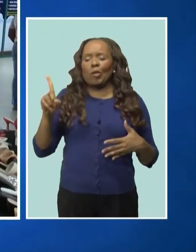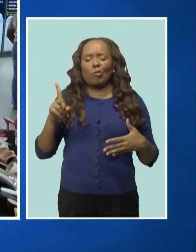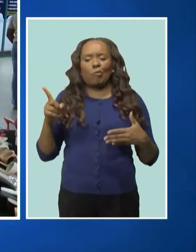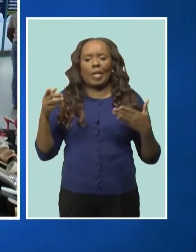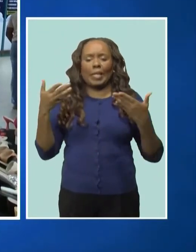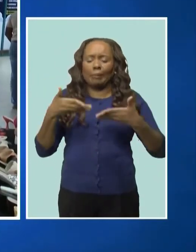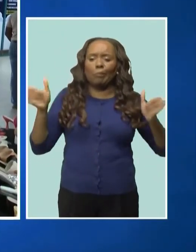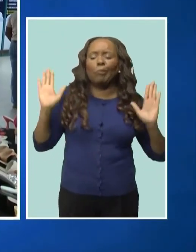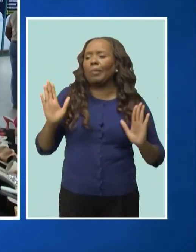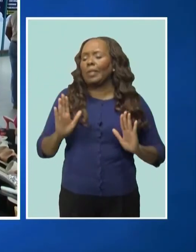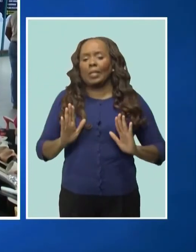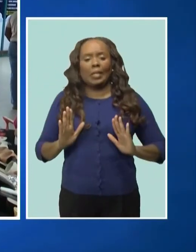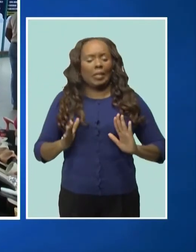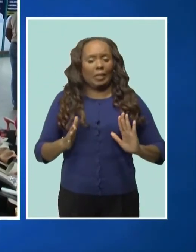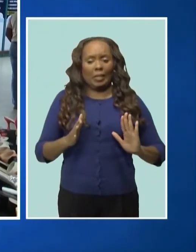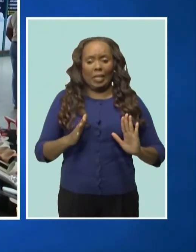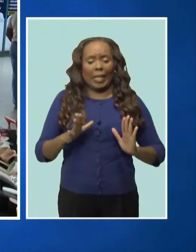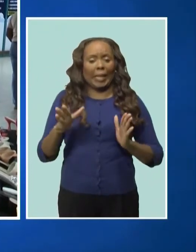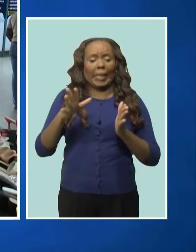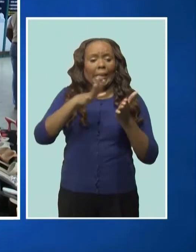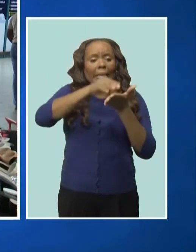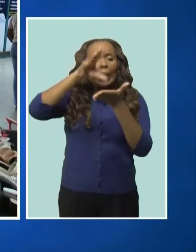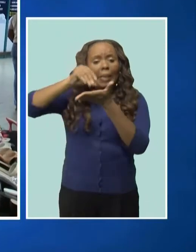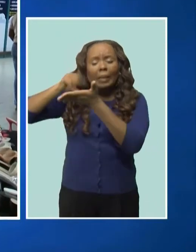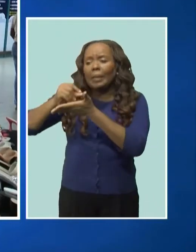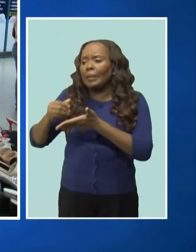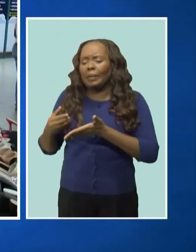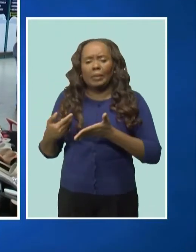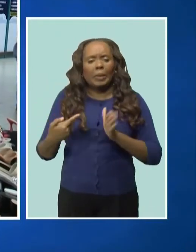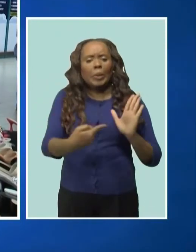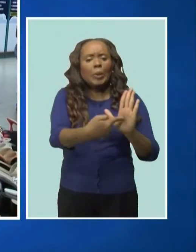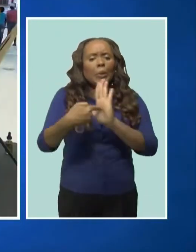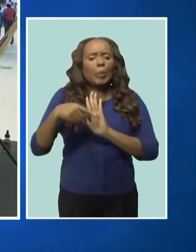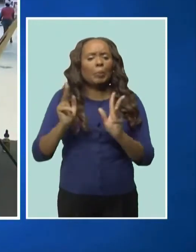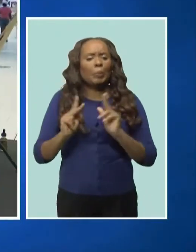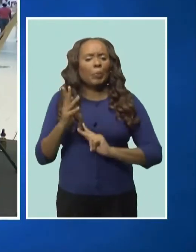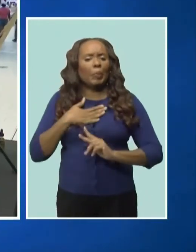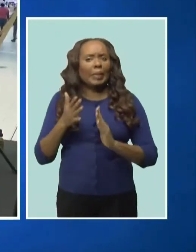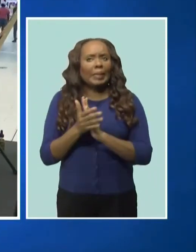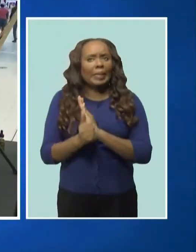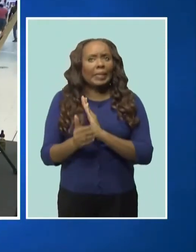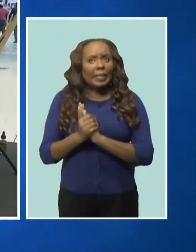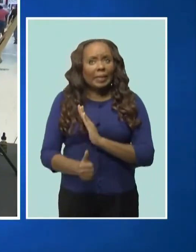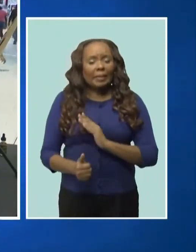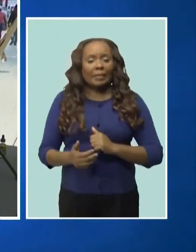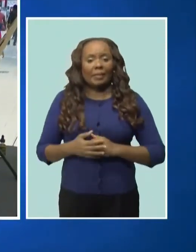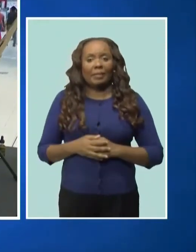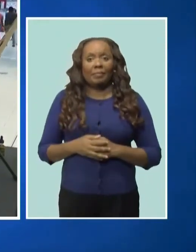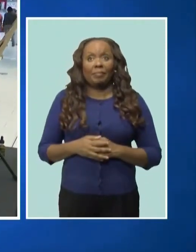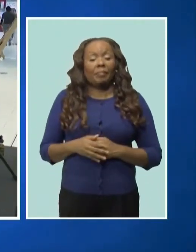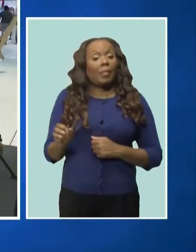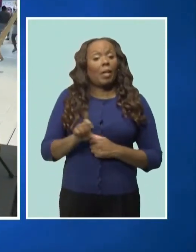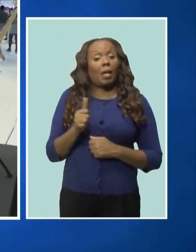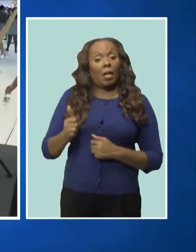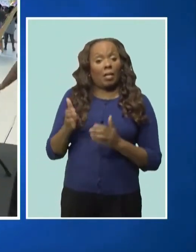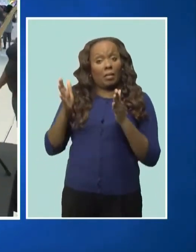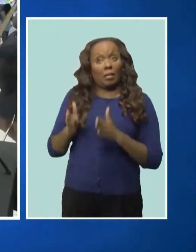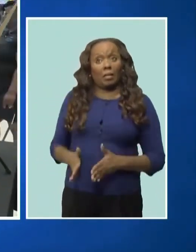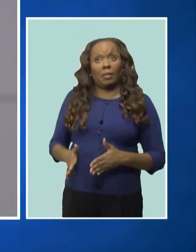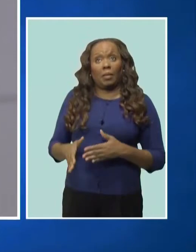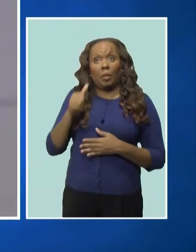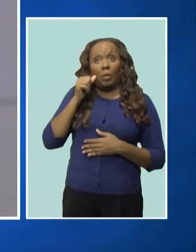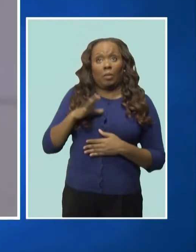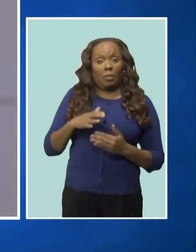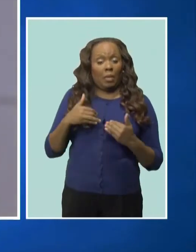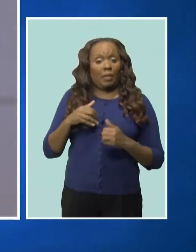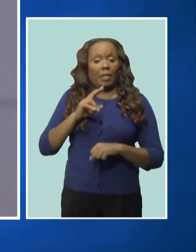not be afraid to show others your talents and what you have, what you can do. Another entrepreneur is Cherish Calendar. She owns a